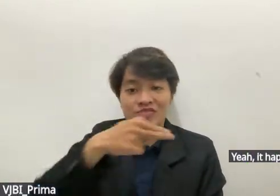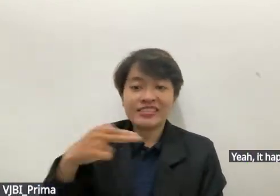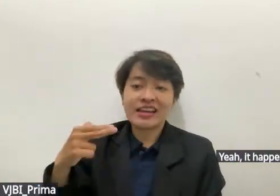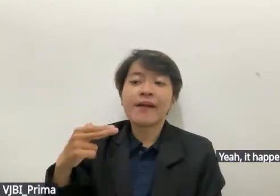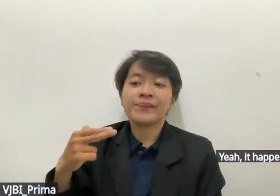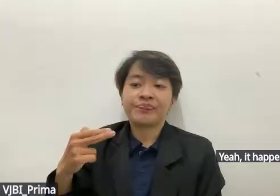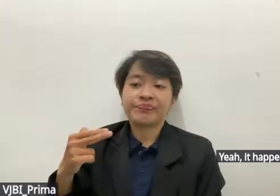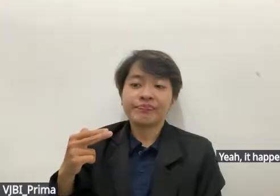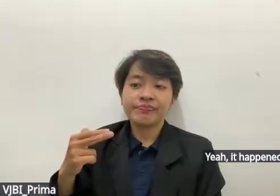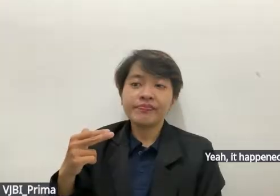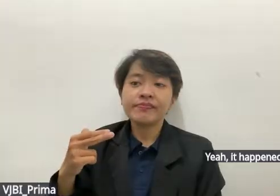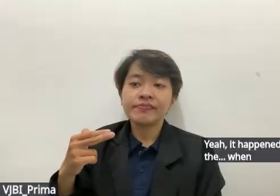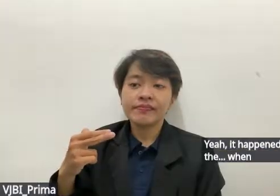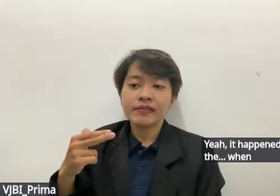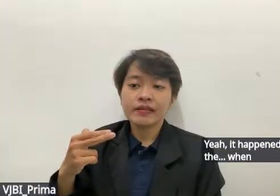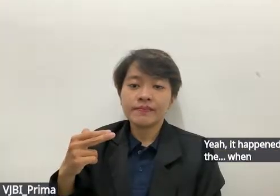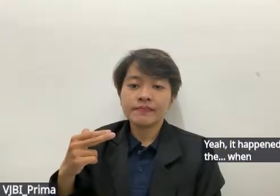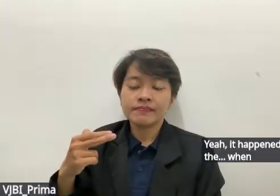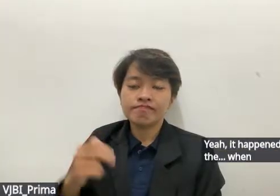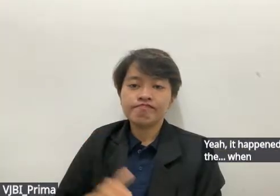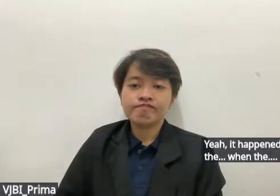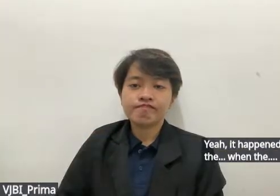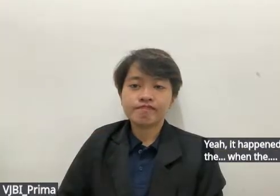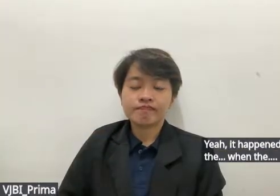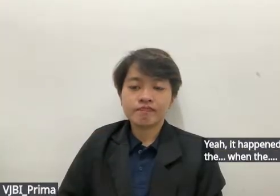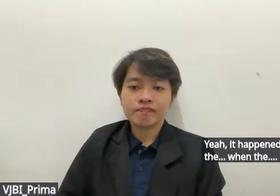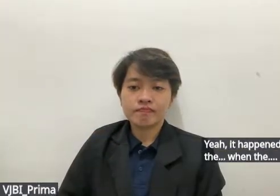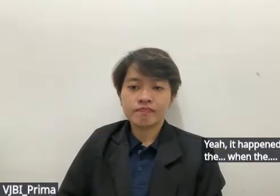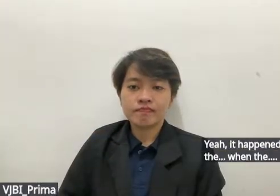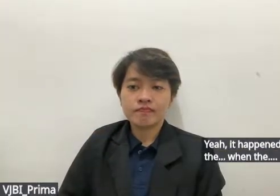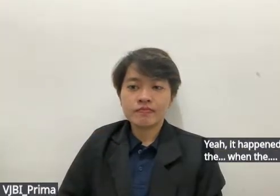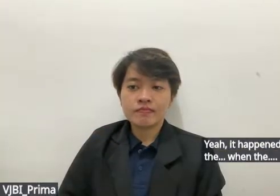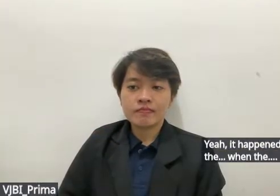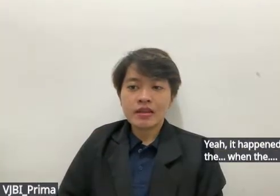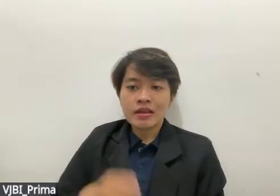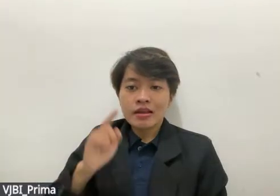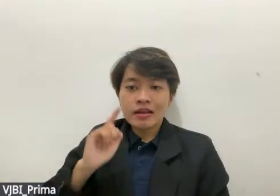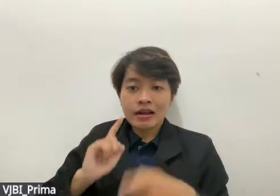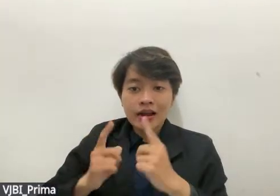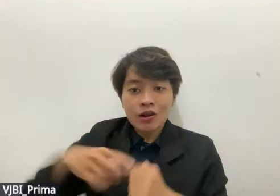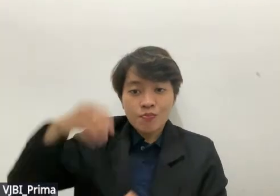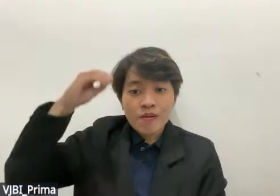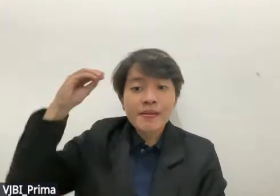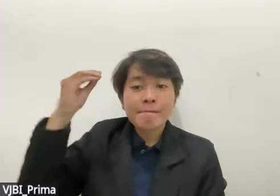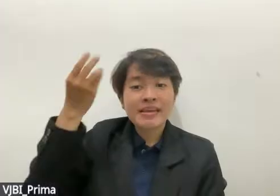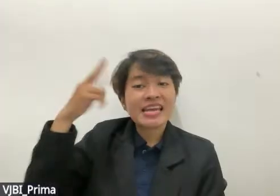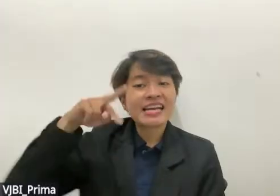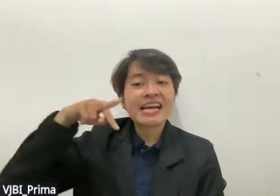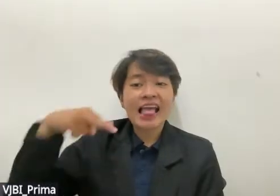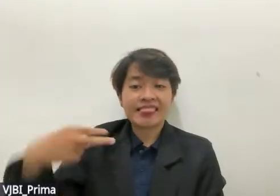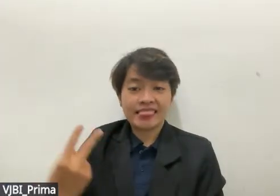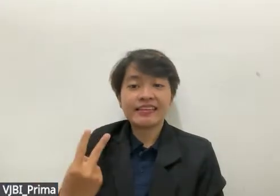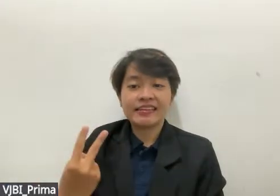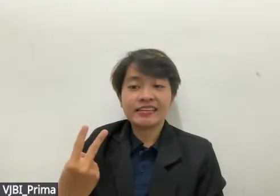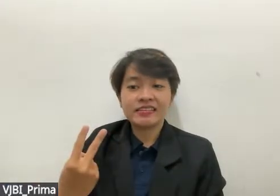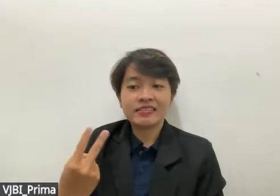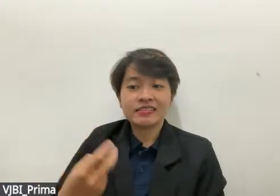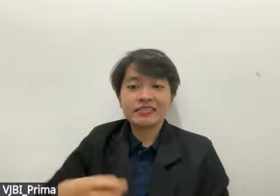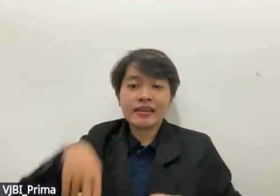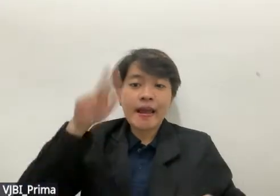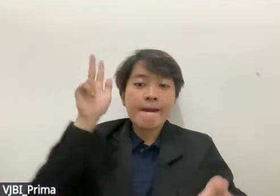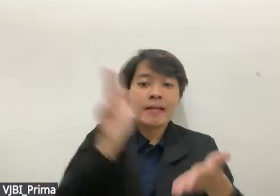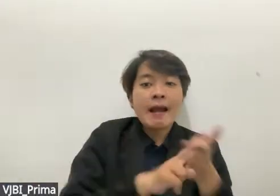when the leaders change, the policy